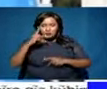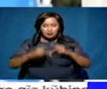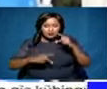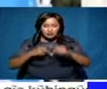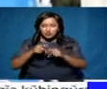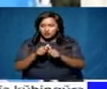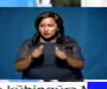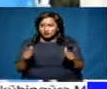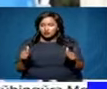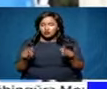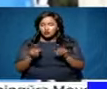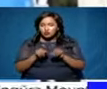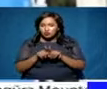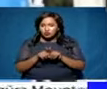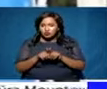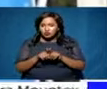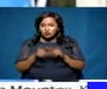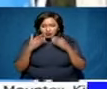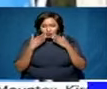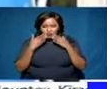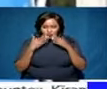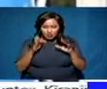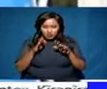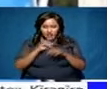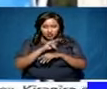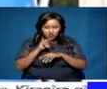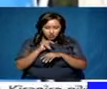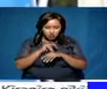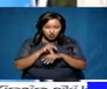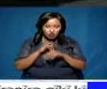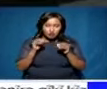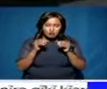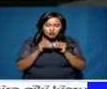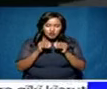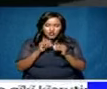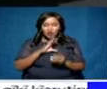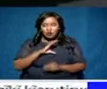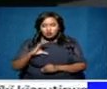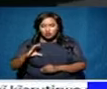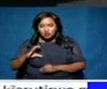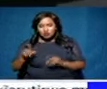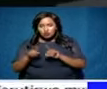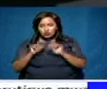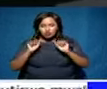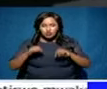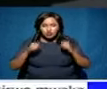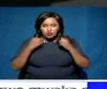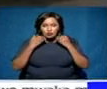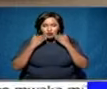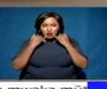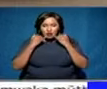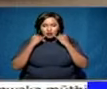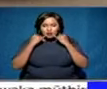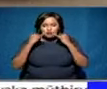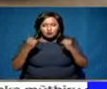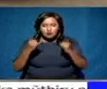line, and we have just finished a national emergency response committee meeting. I will be able to give you feedback on